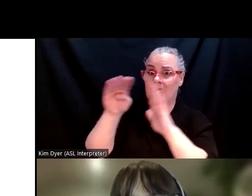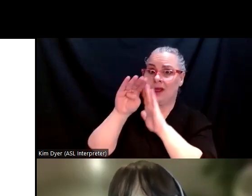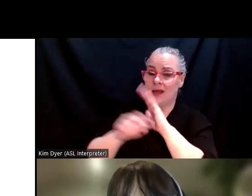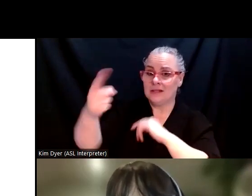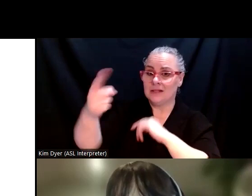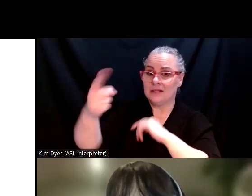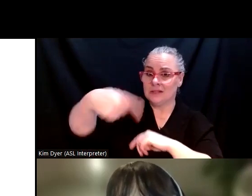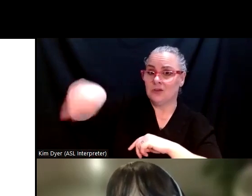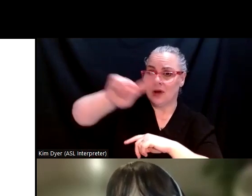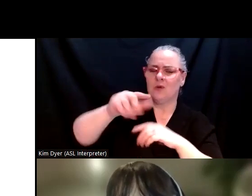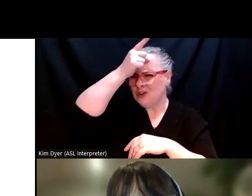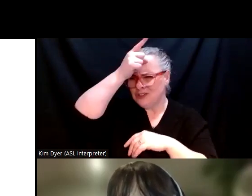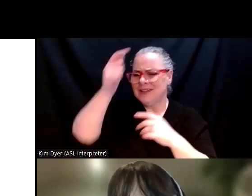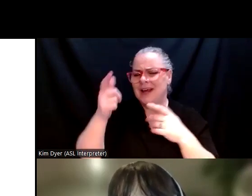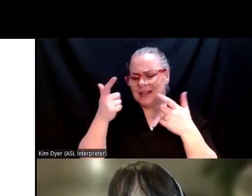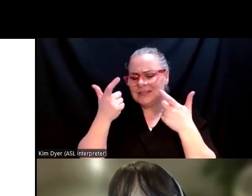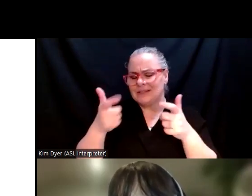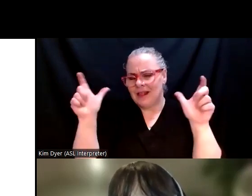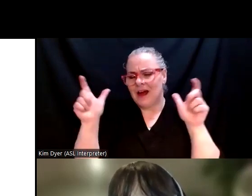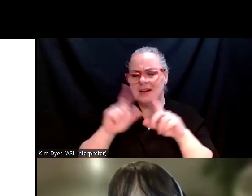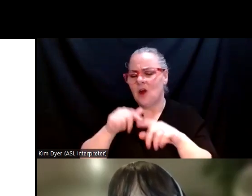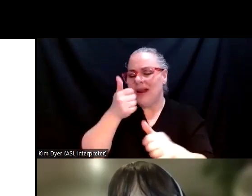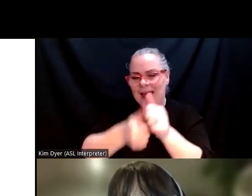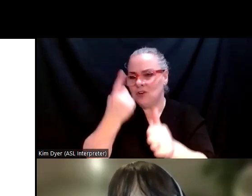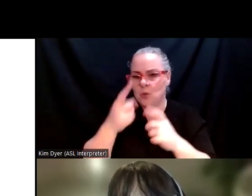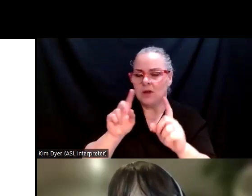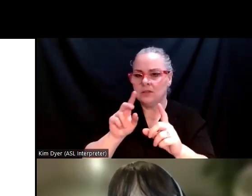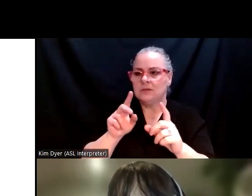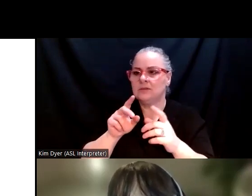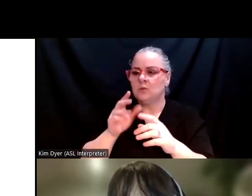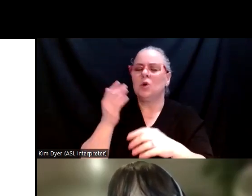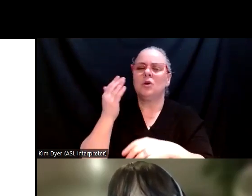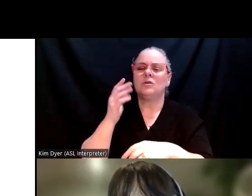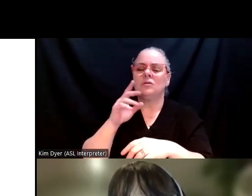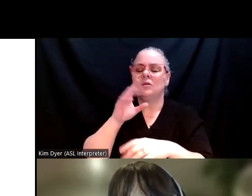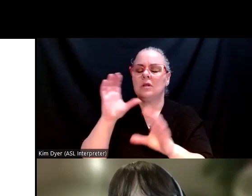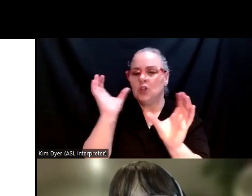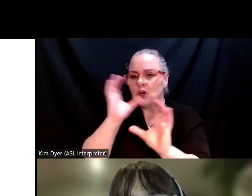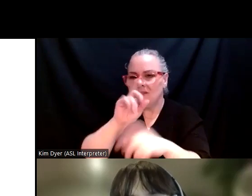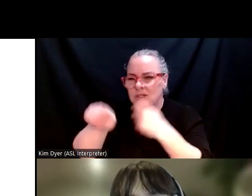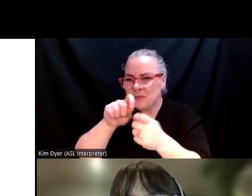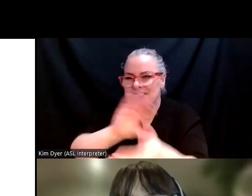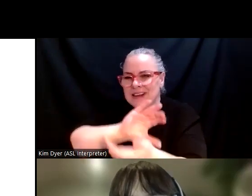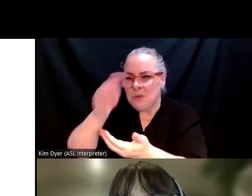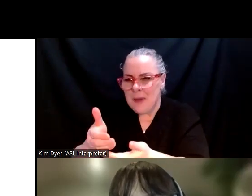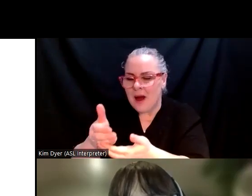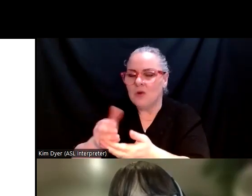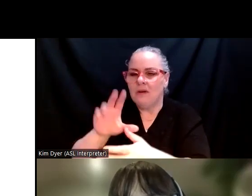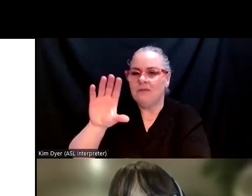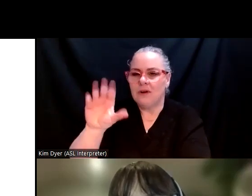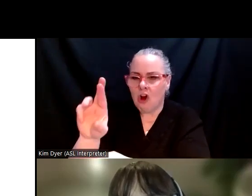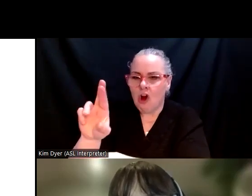I understand the magnitude. It's not everybody. We're looking for a certain level, a certain amount of vehicles and where those vehicles are